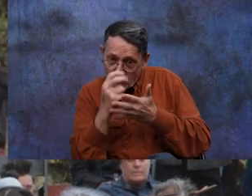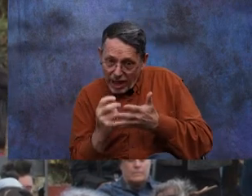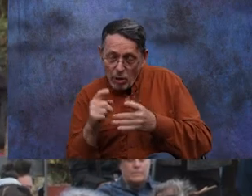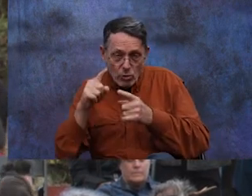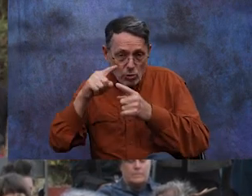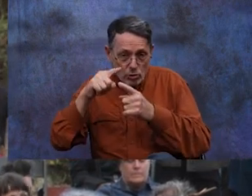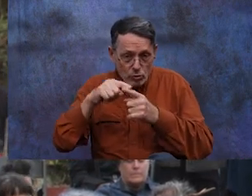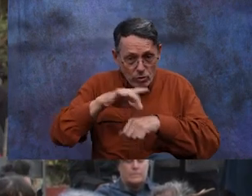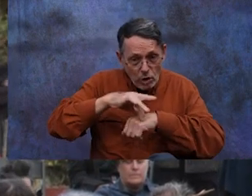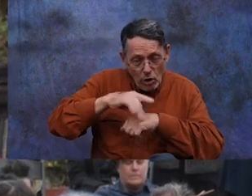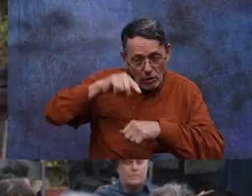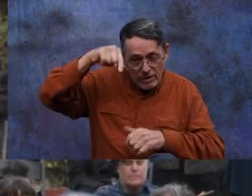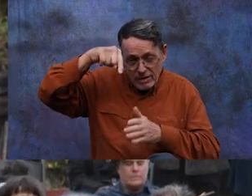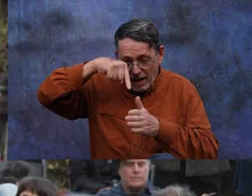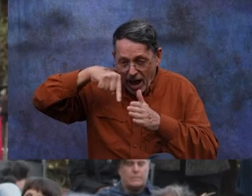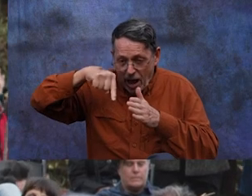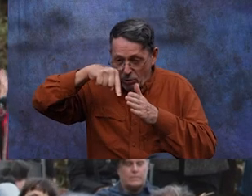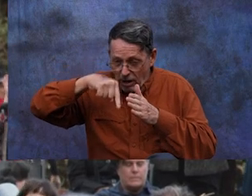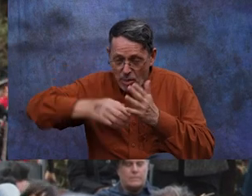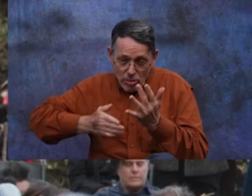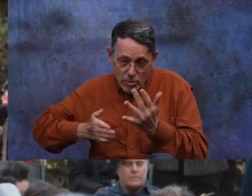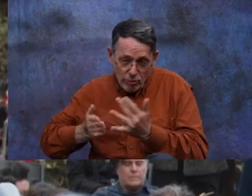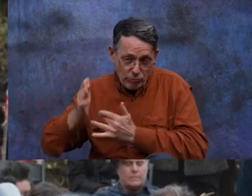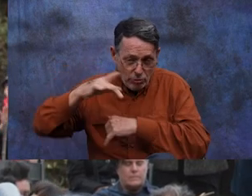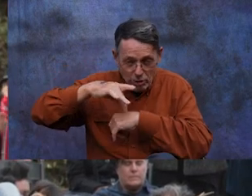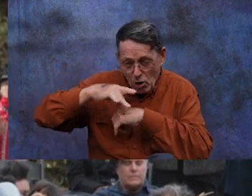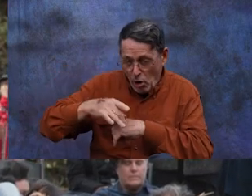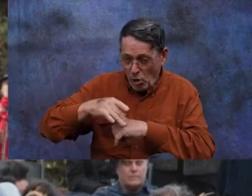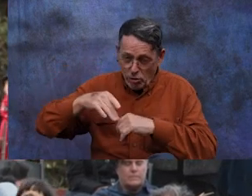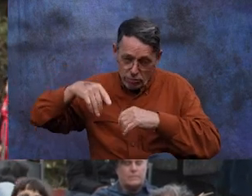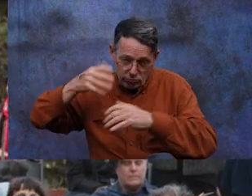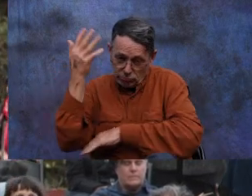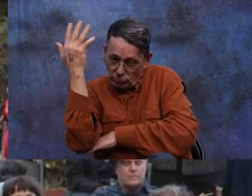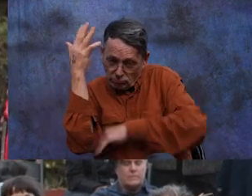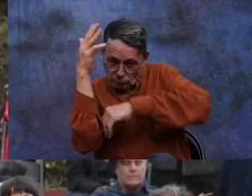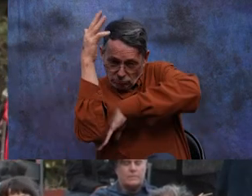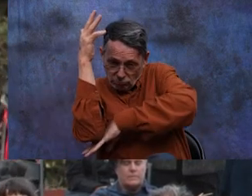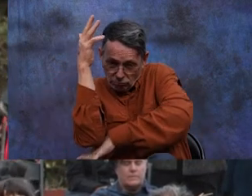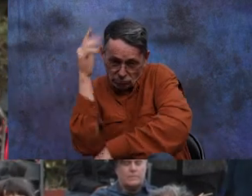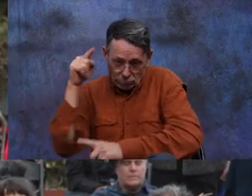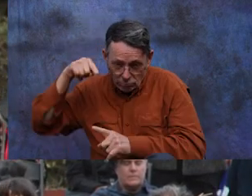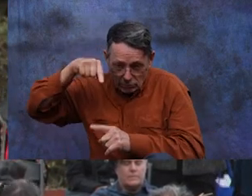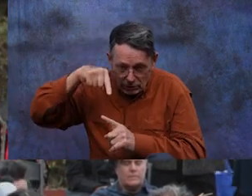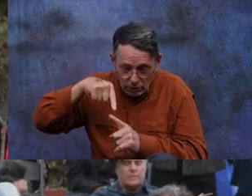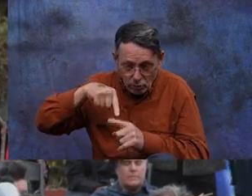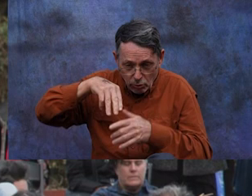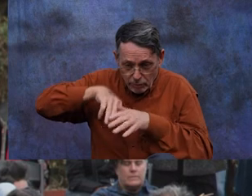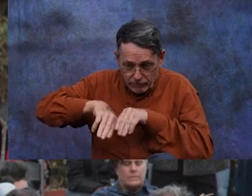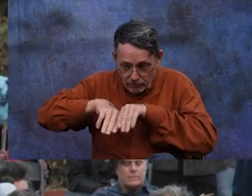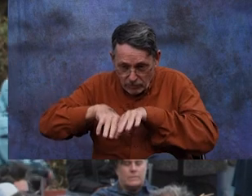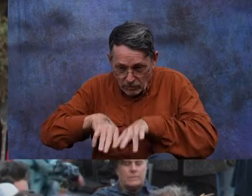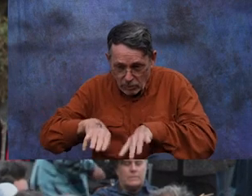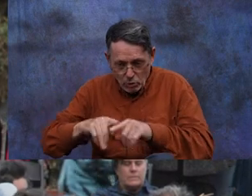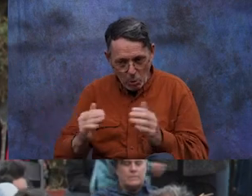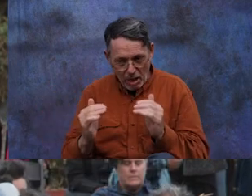Go down, down, down through the earth and the creepy crawlies, going down, down, down, till you break through to a level